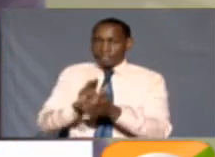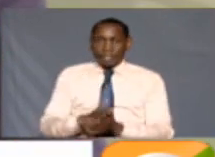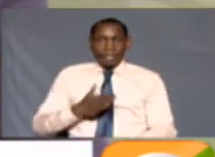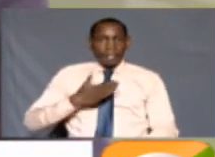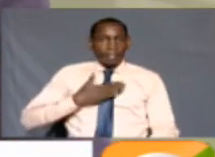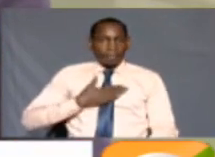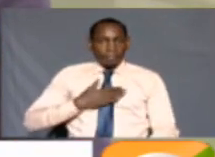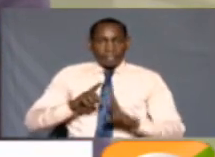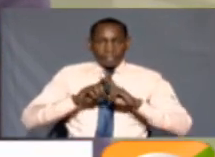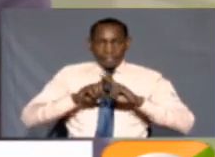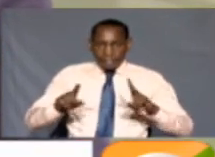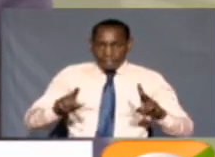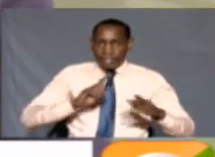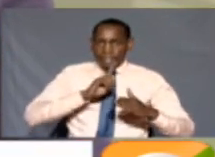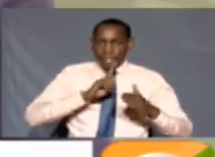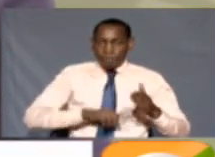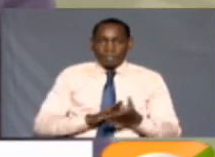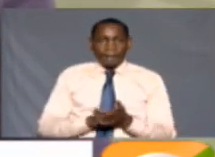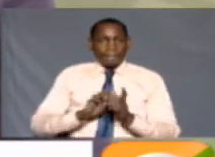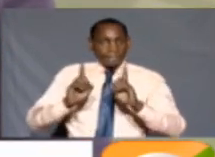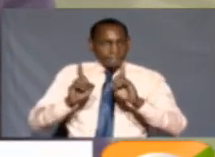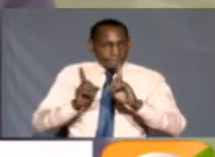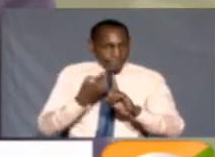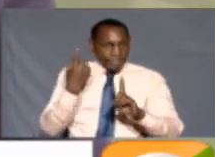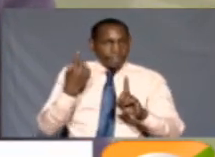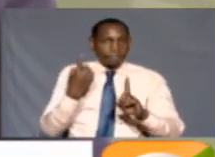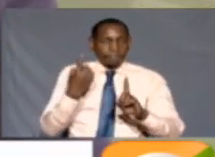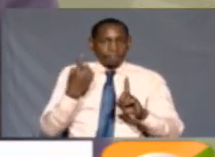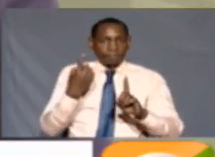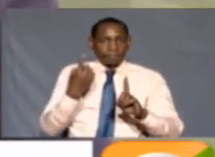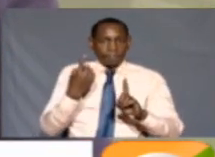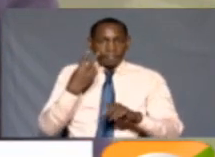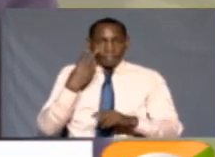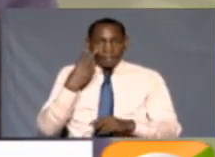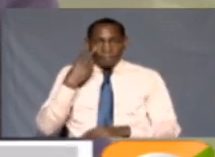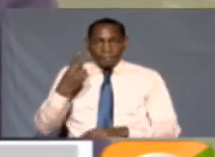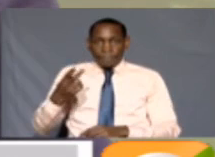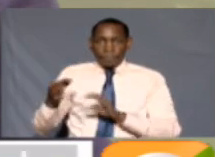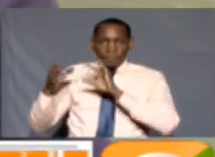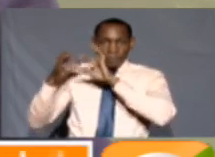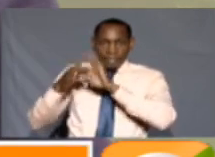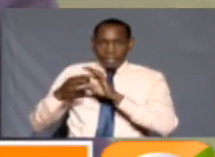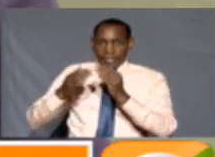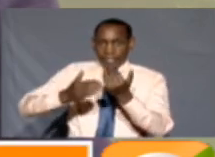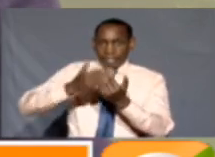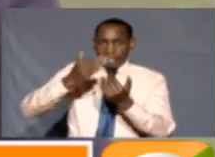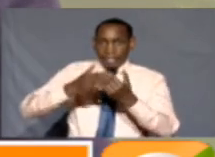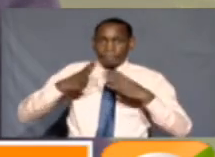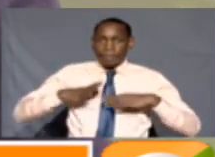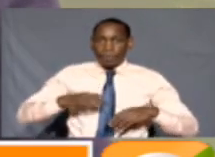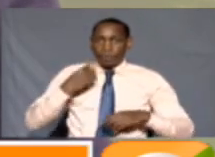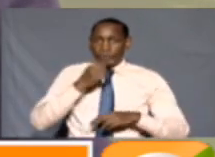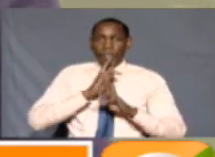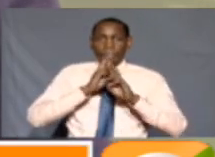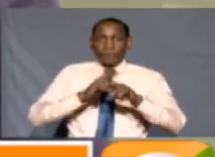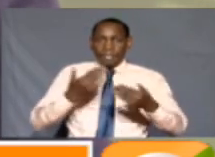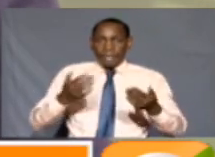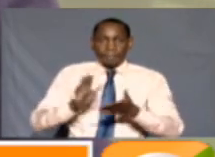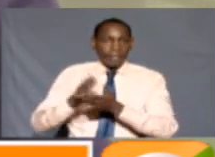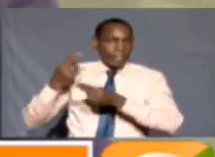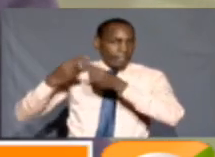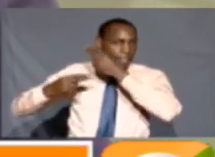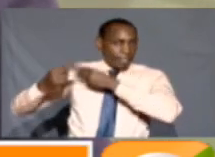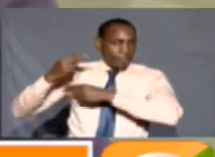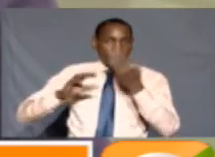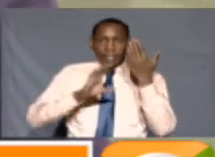would start by saying that we need, first of all, to look into the culture of the way we treat whistleblowers. I think historically, as a